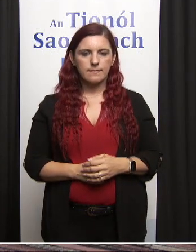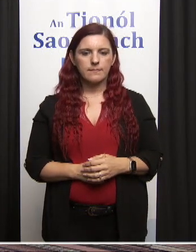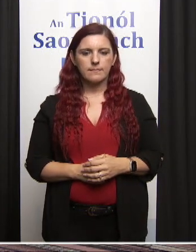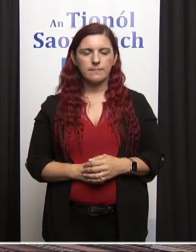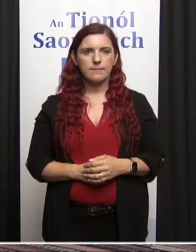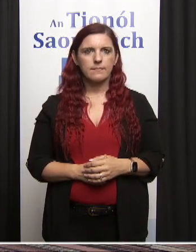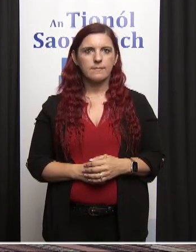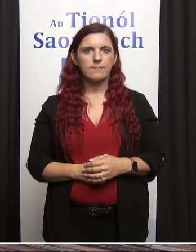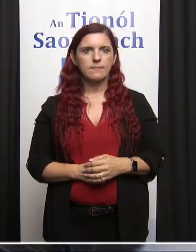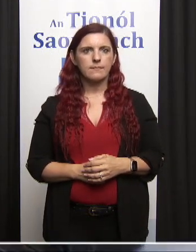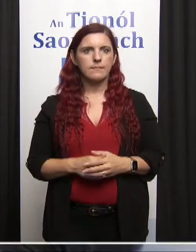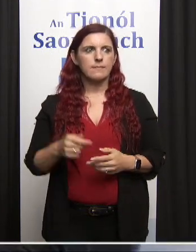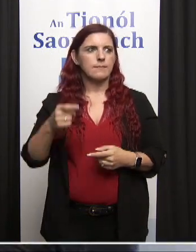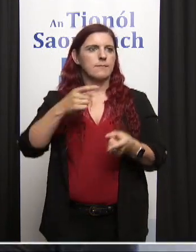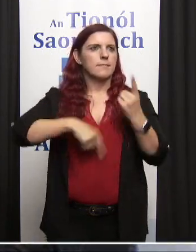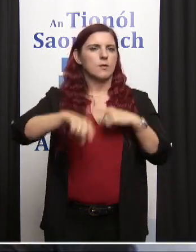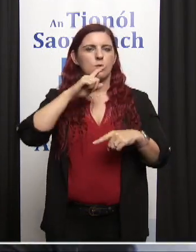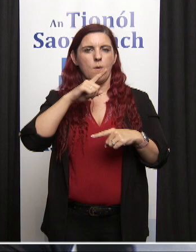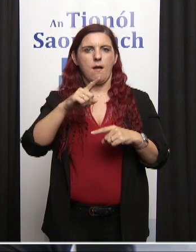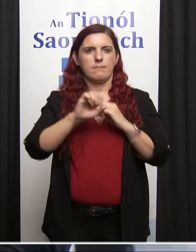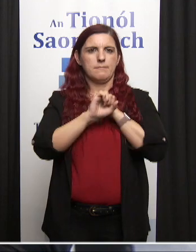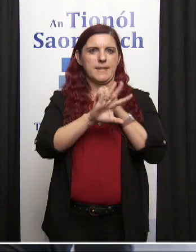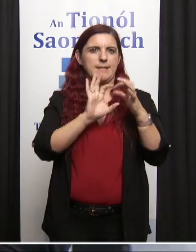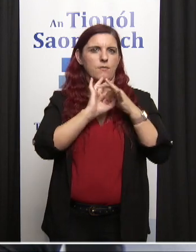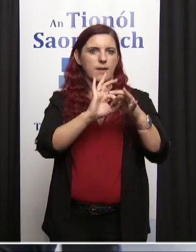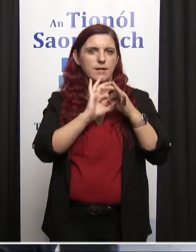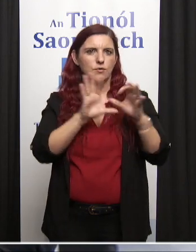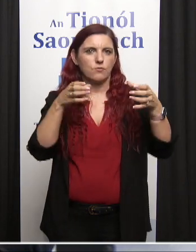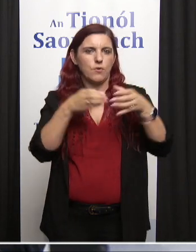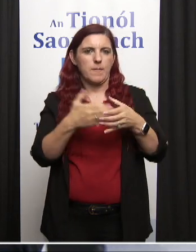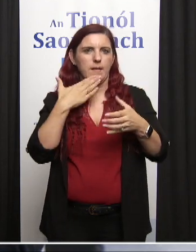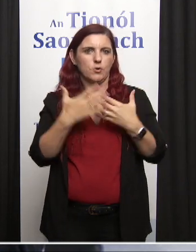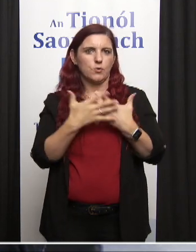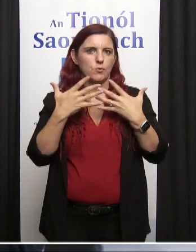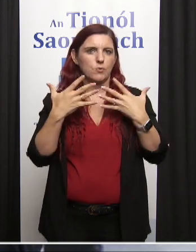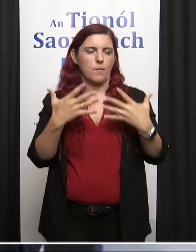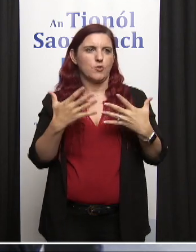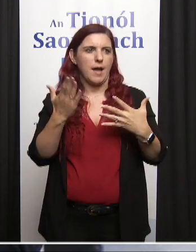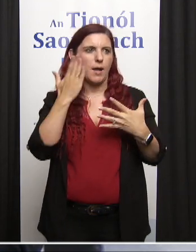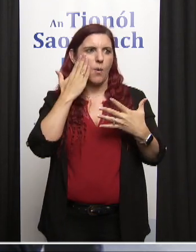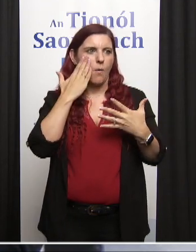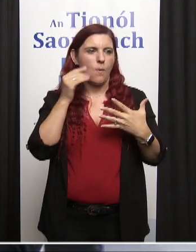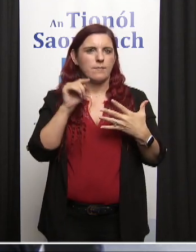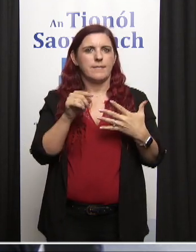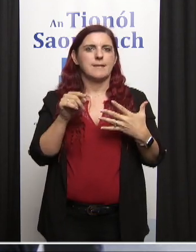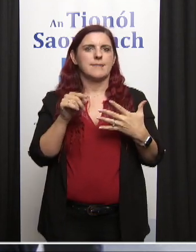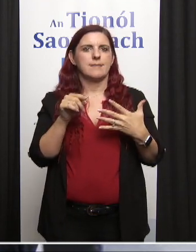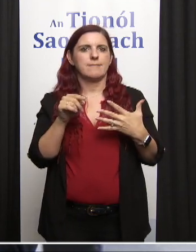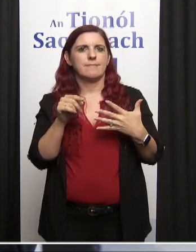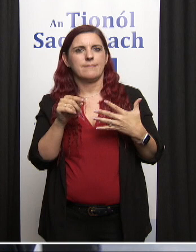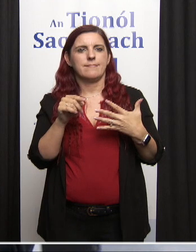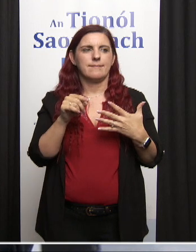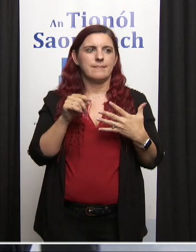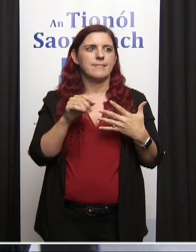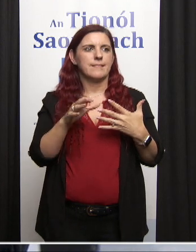To Q4, our media relations, thank you so much for all you've done for us. I think we might have hit some of the